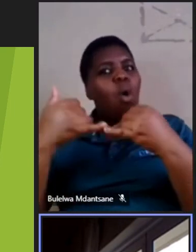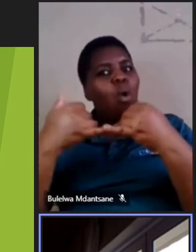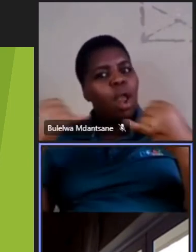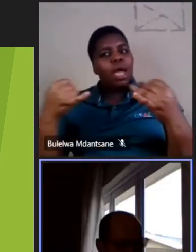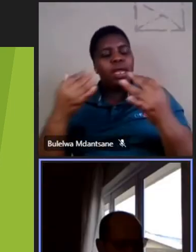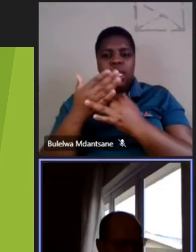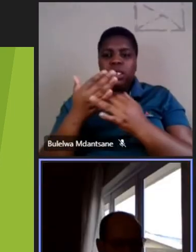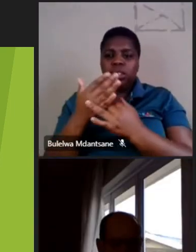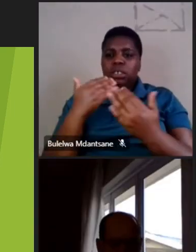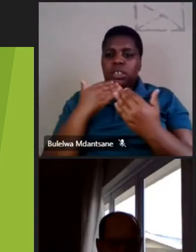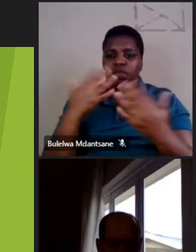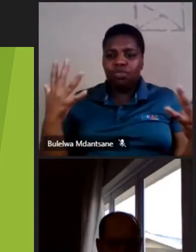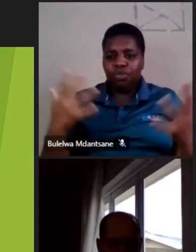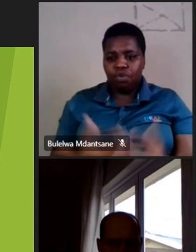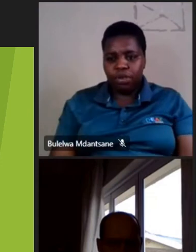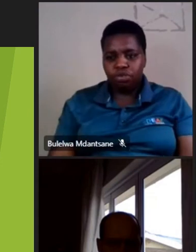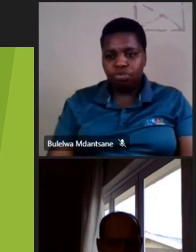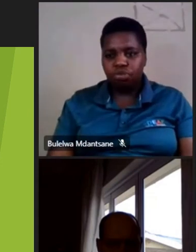Thank you very much.